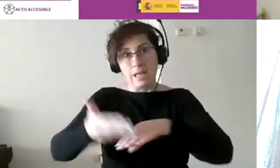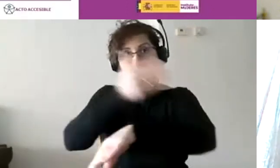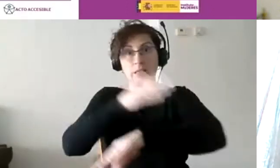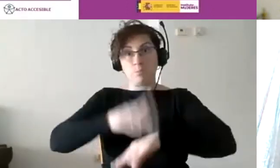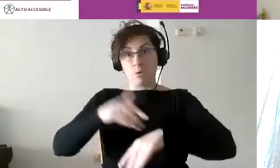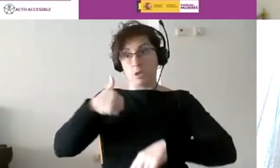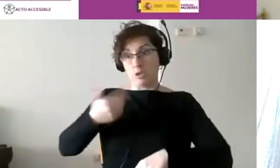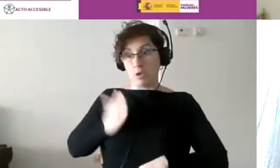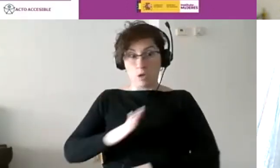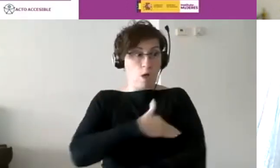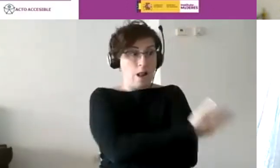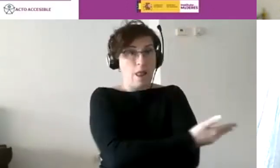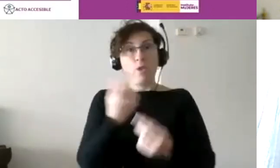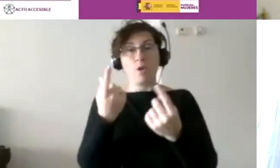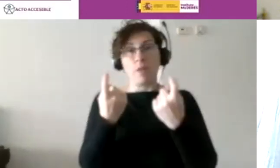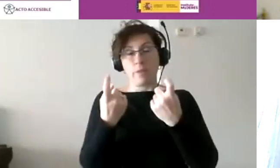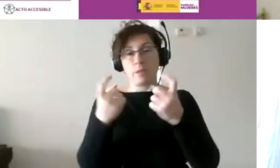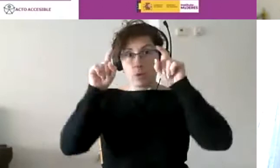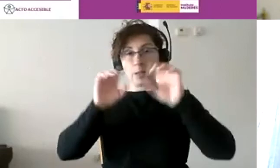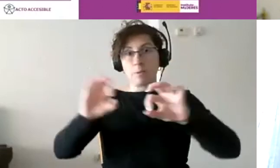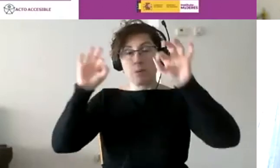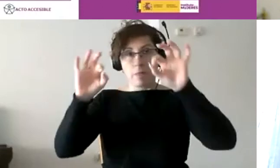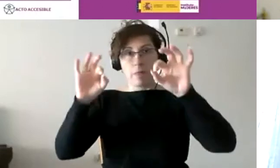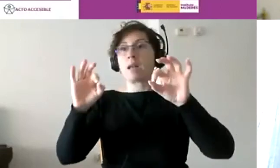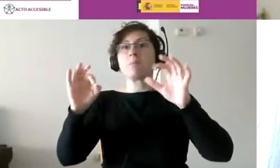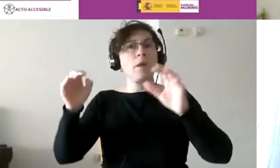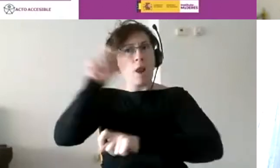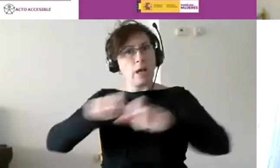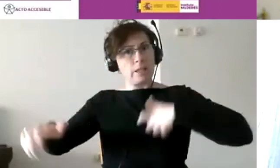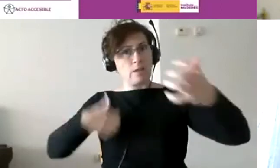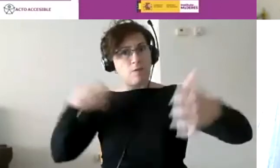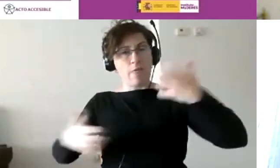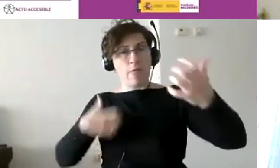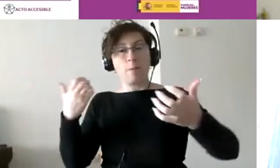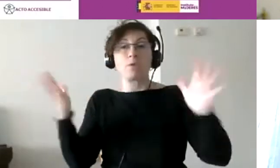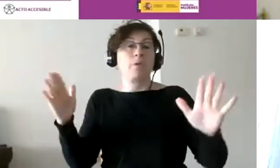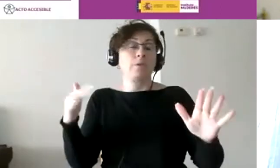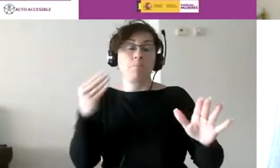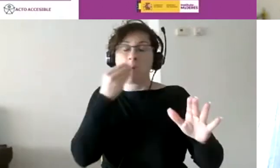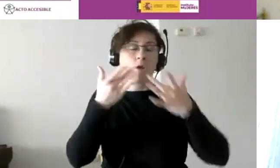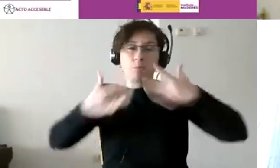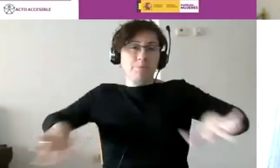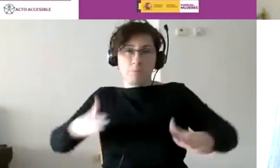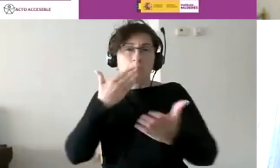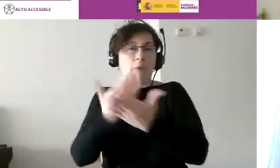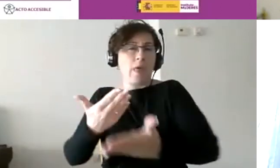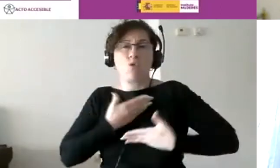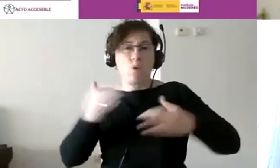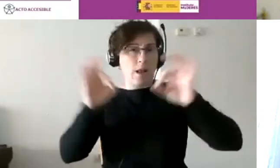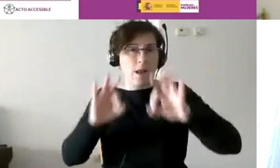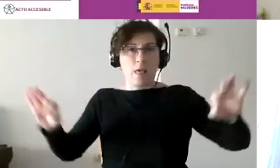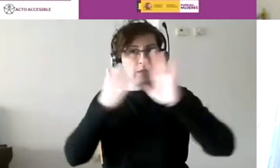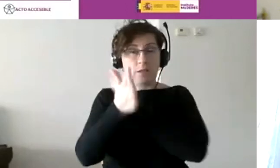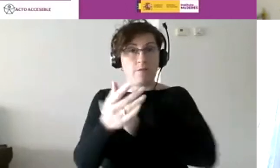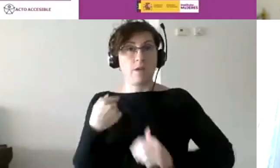ask for helping me. I was only by my own. What is your plan